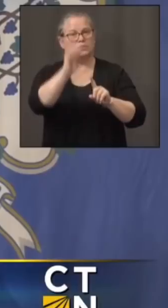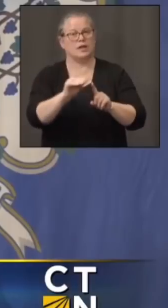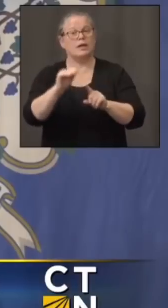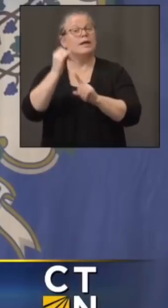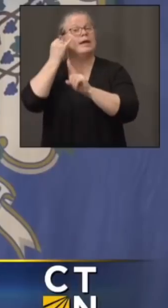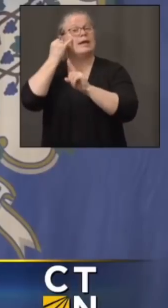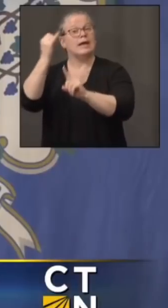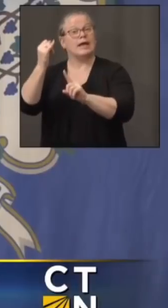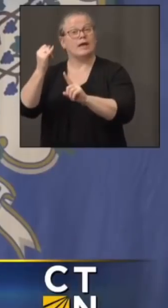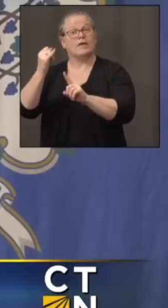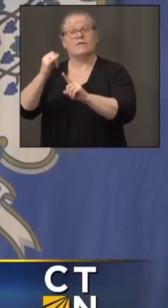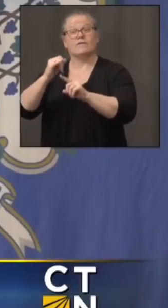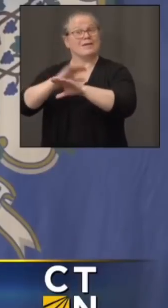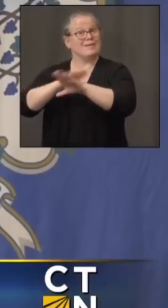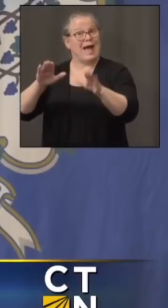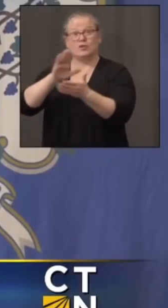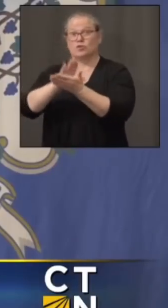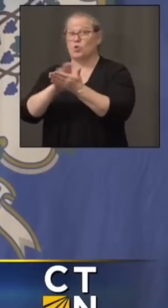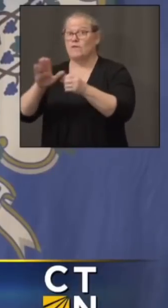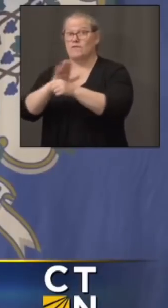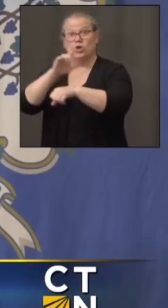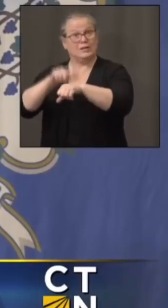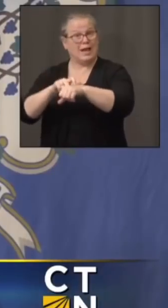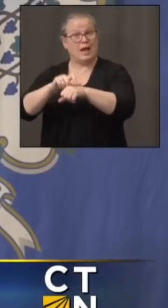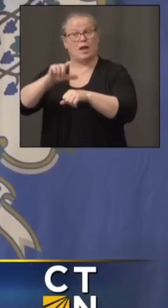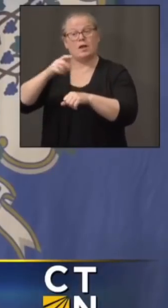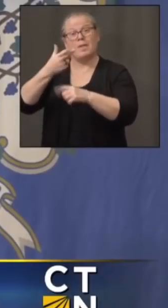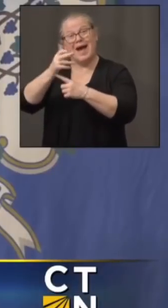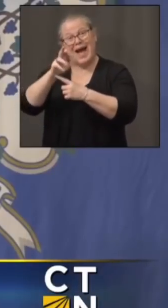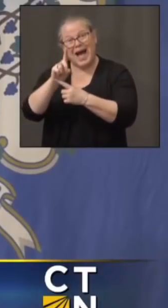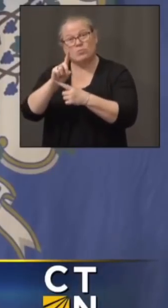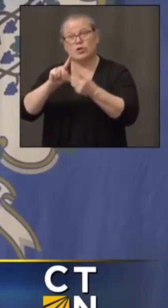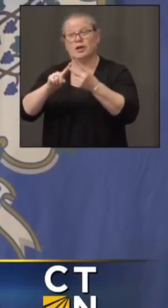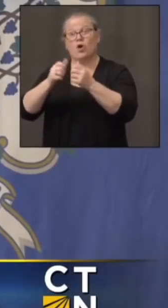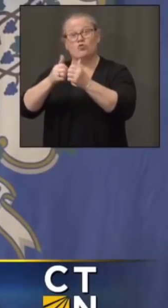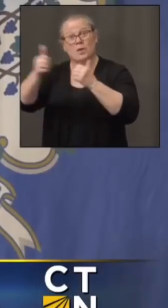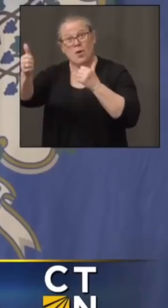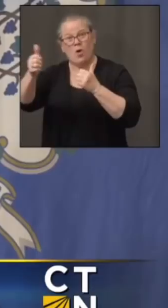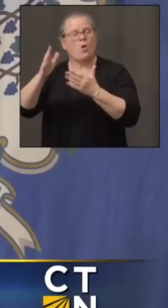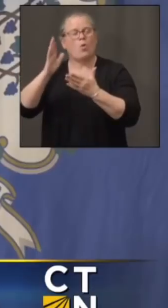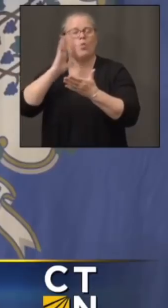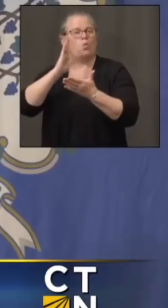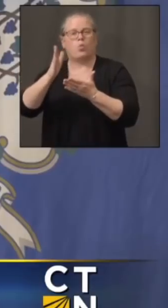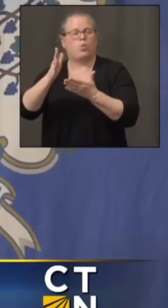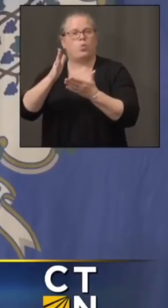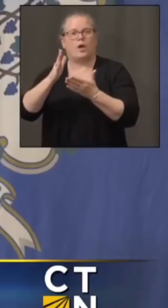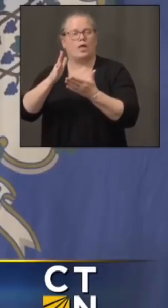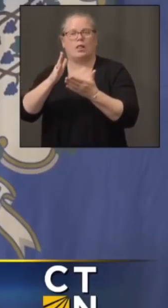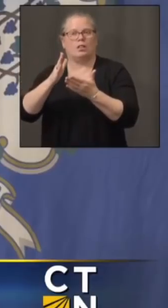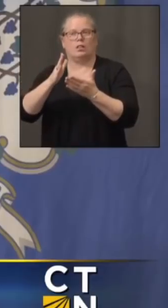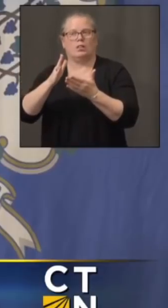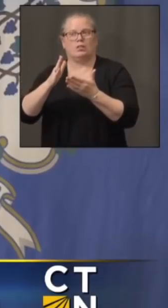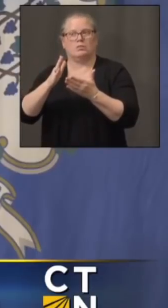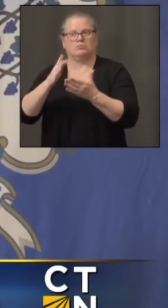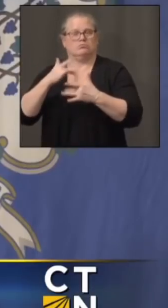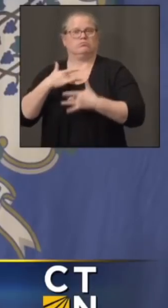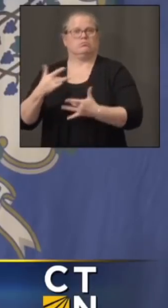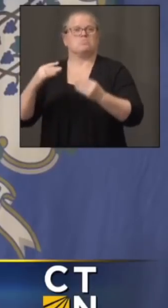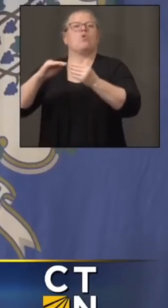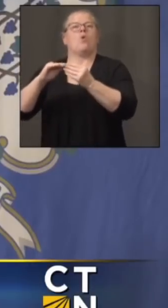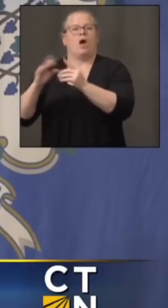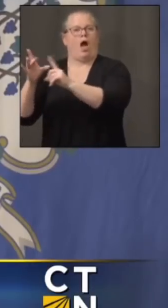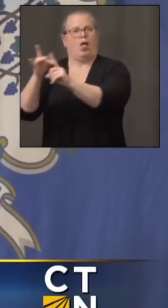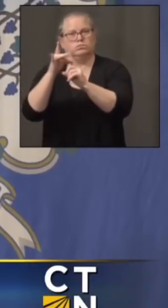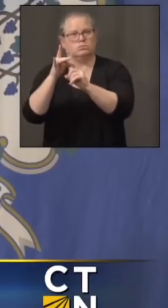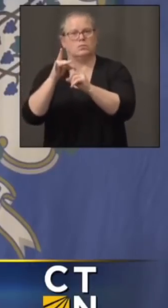either hybrid or all remote. But that's false comfort. Obviously, the rate is going